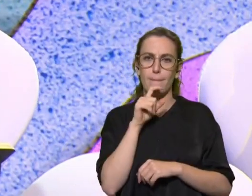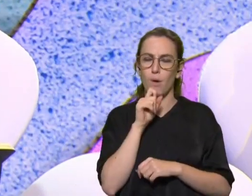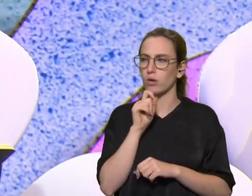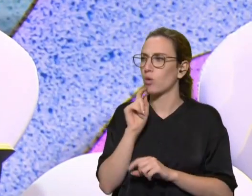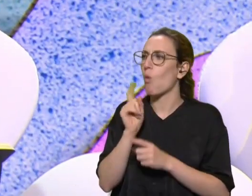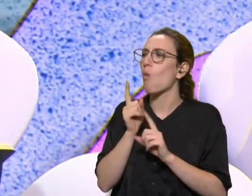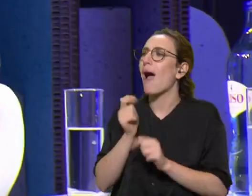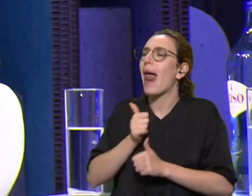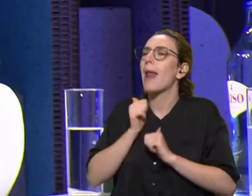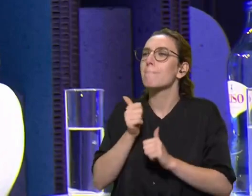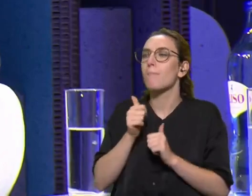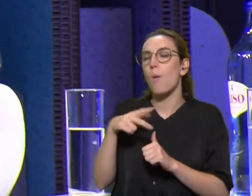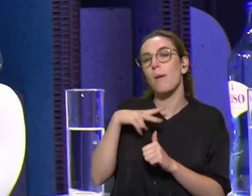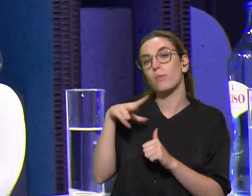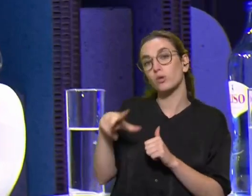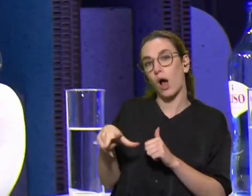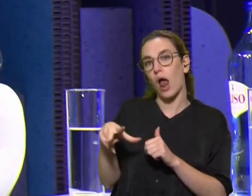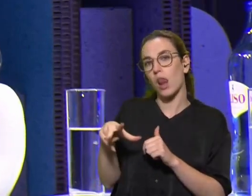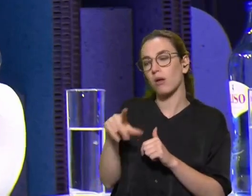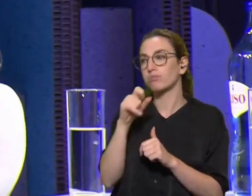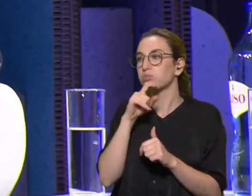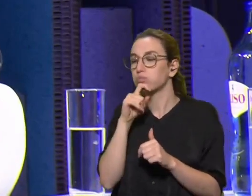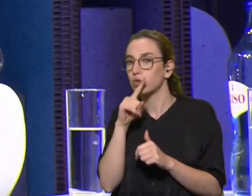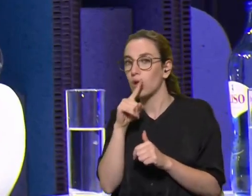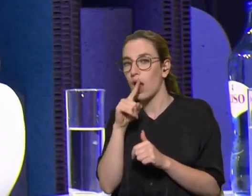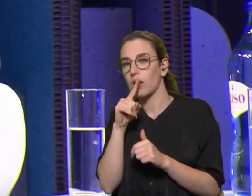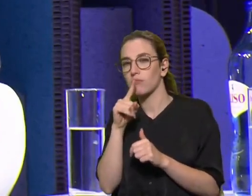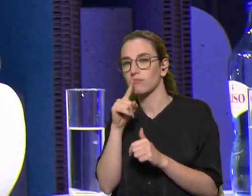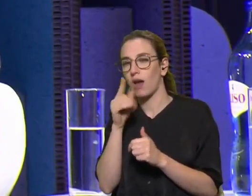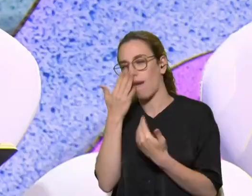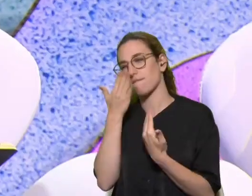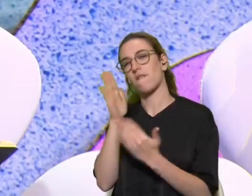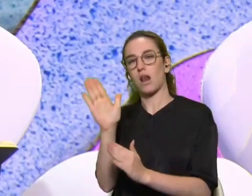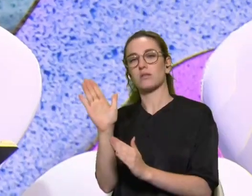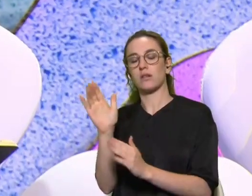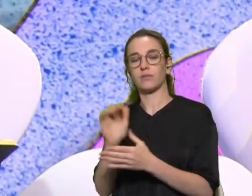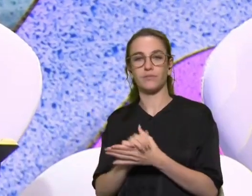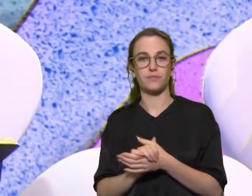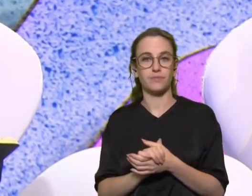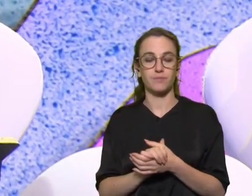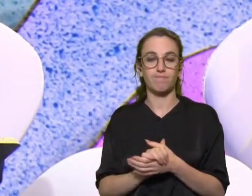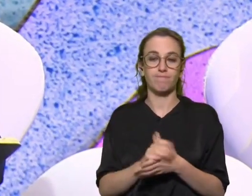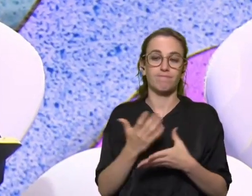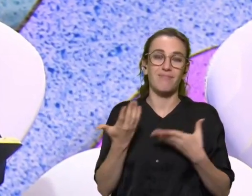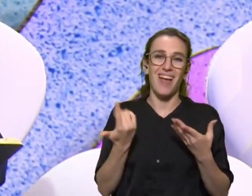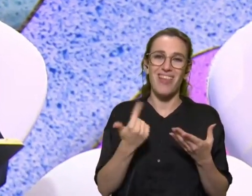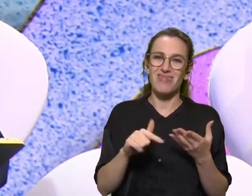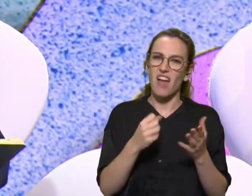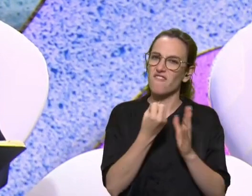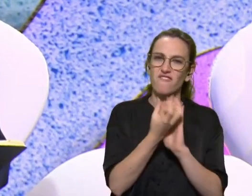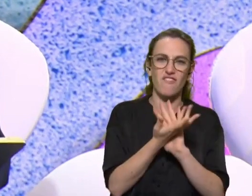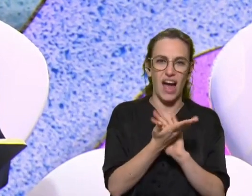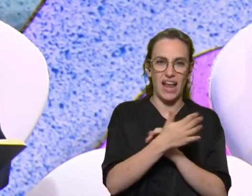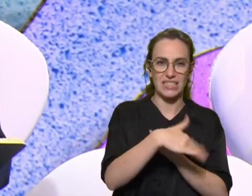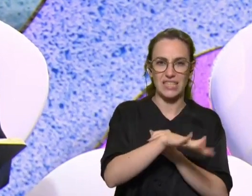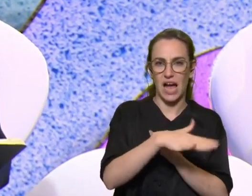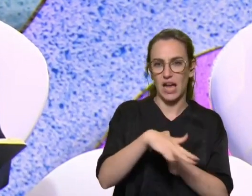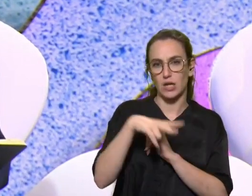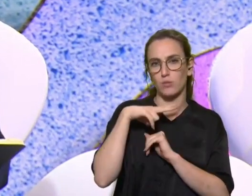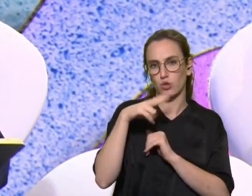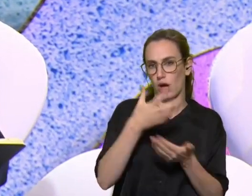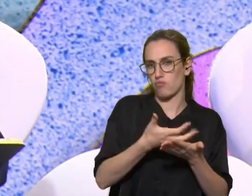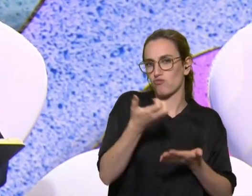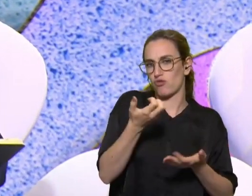there's the specificities. Is there something to? How can Portugal be in the forefront?